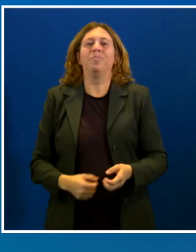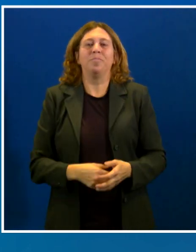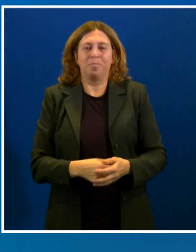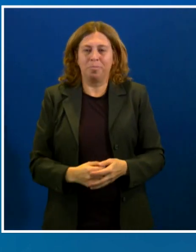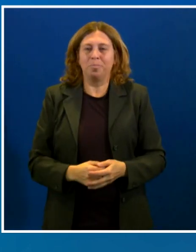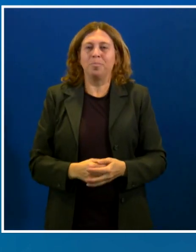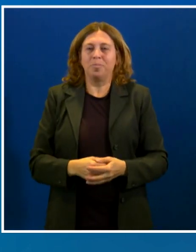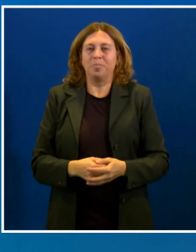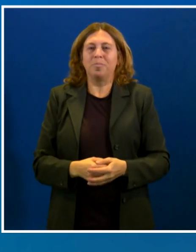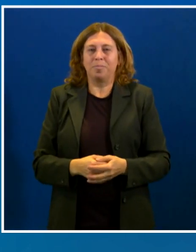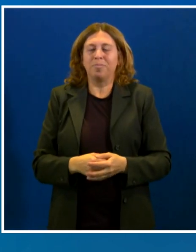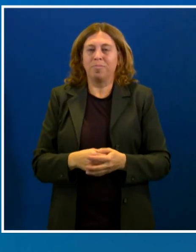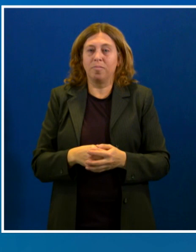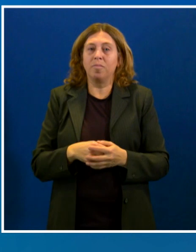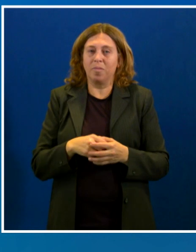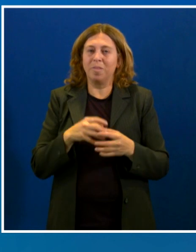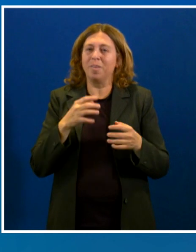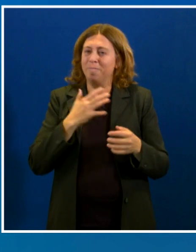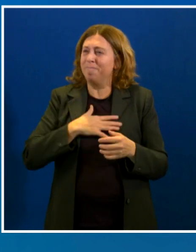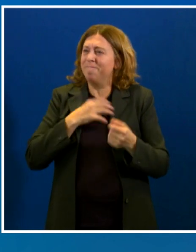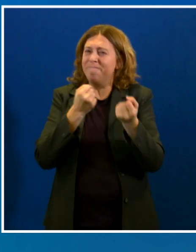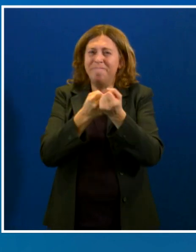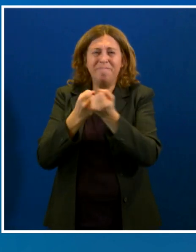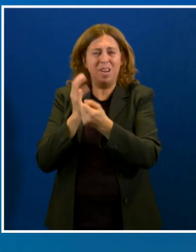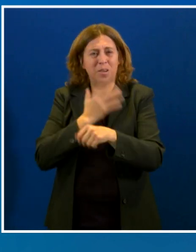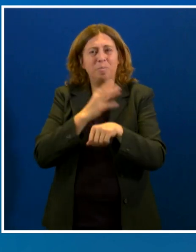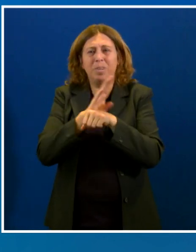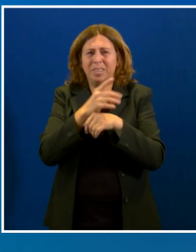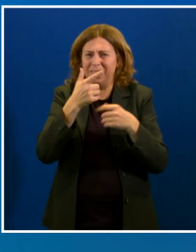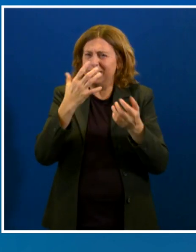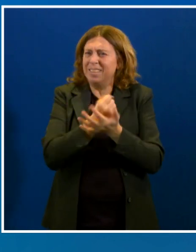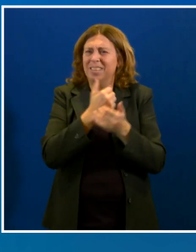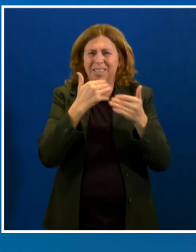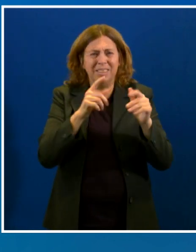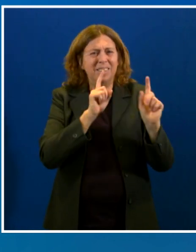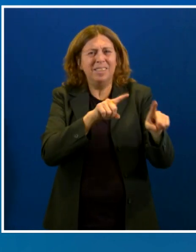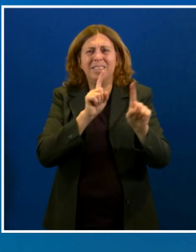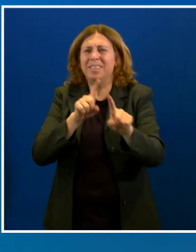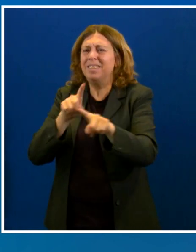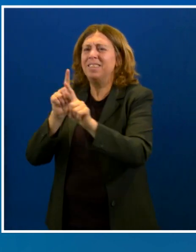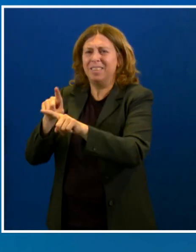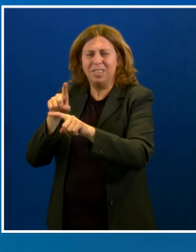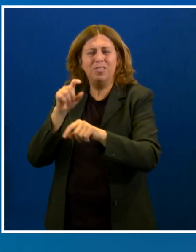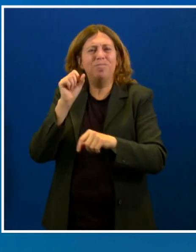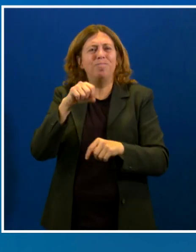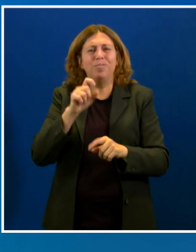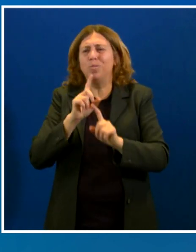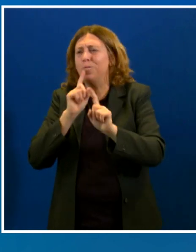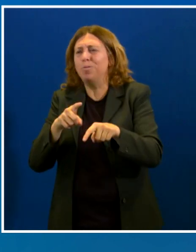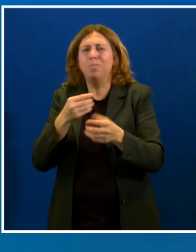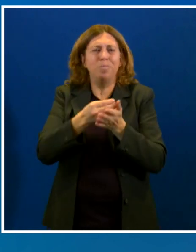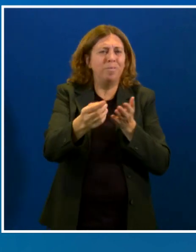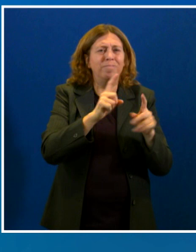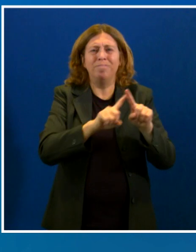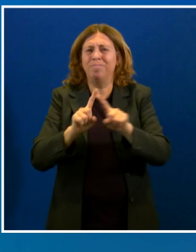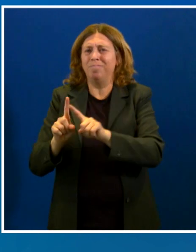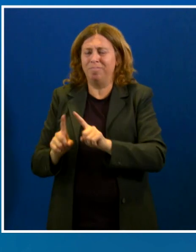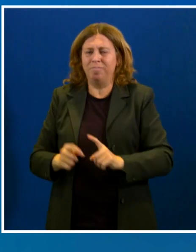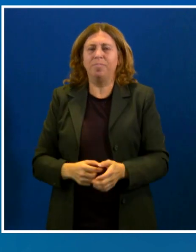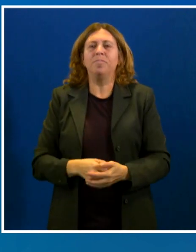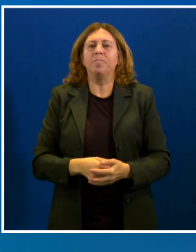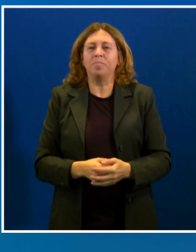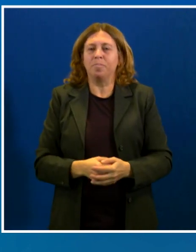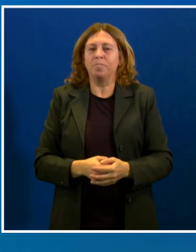and help the workers on their assistance webpage for more resources. Street